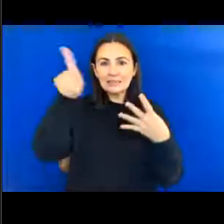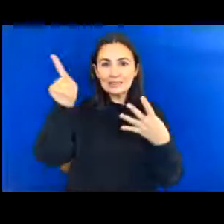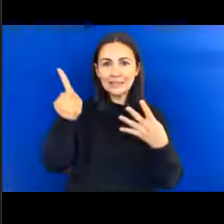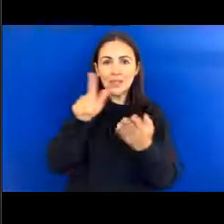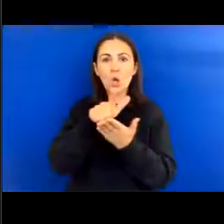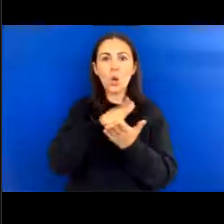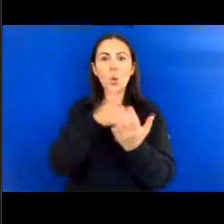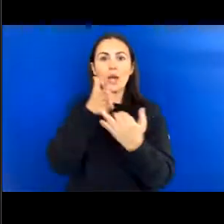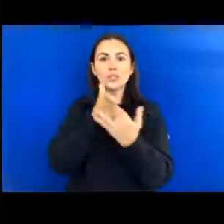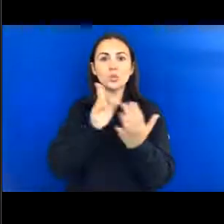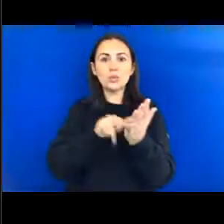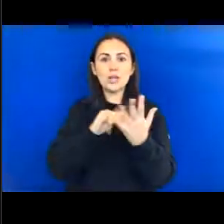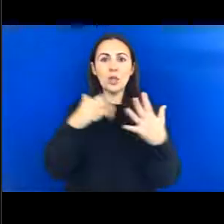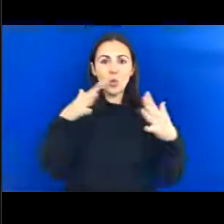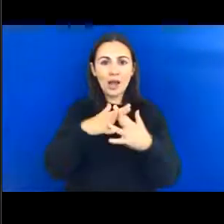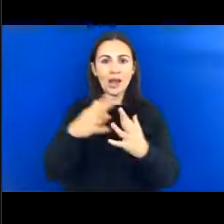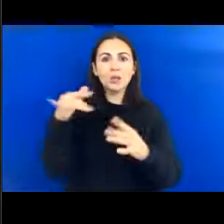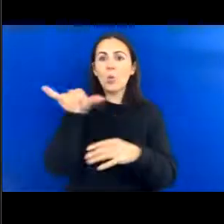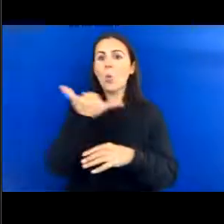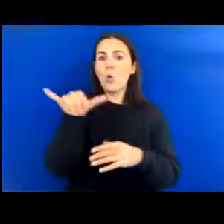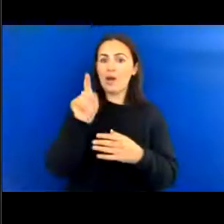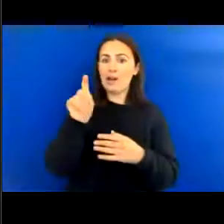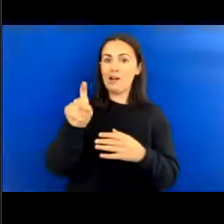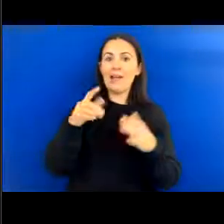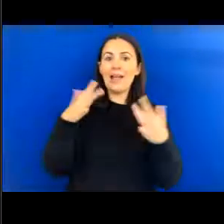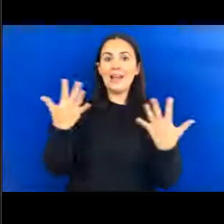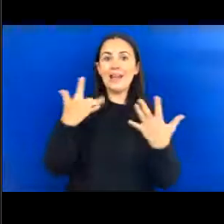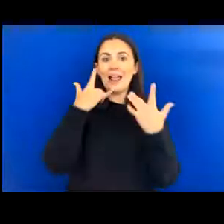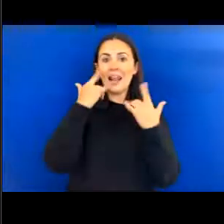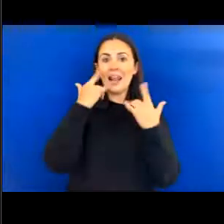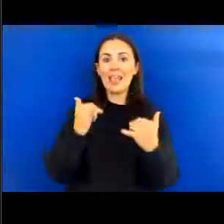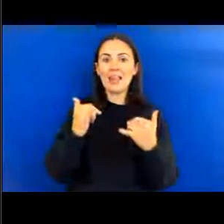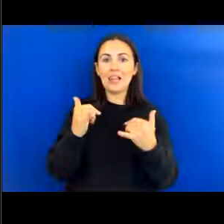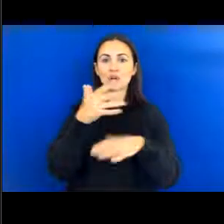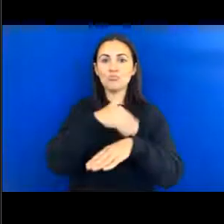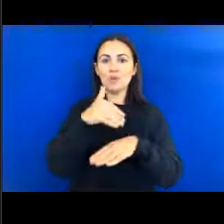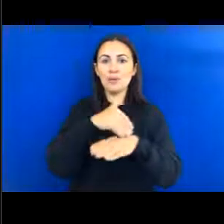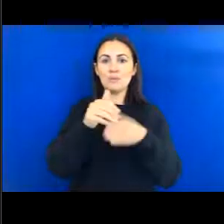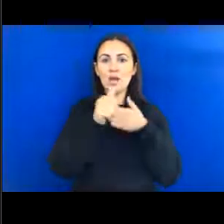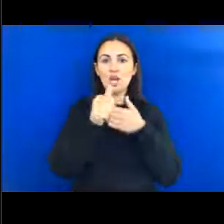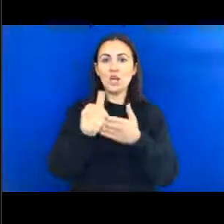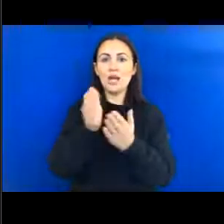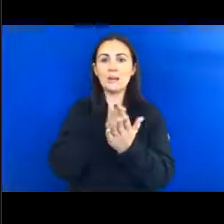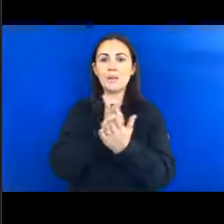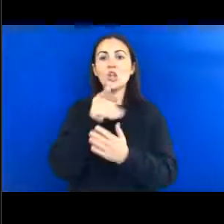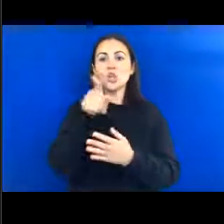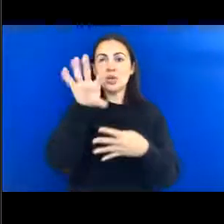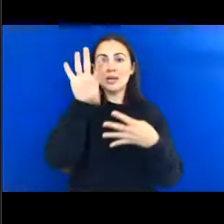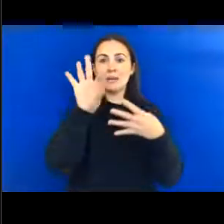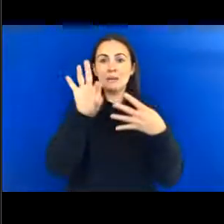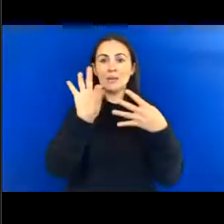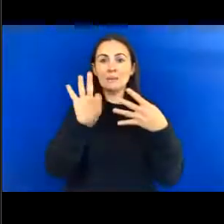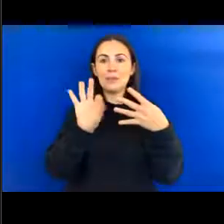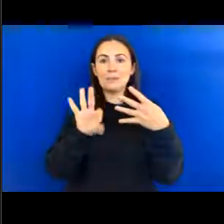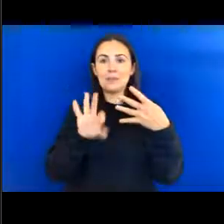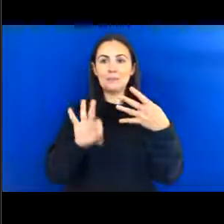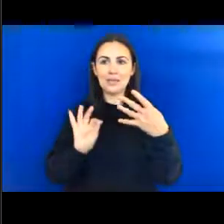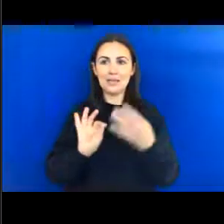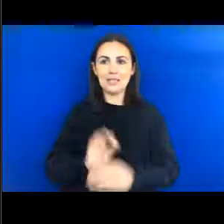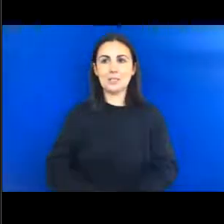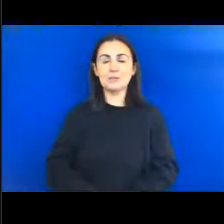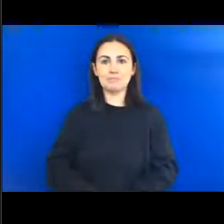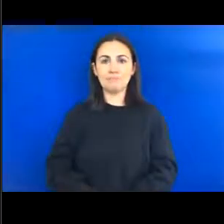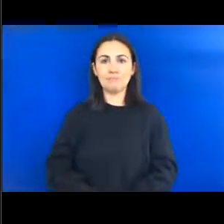LawAccess New South Wales, or the Legal Problem Guided Pathways. You can choose more than one